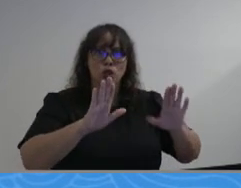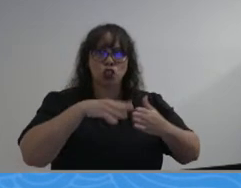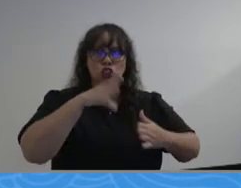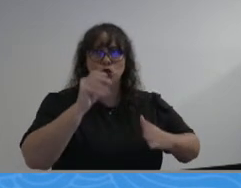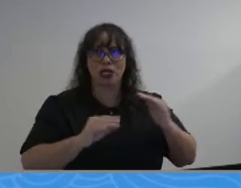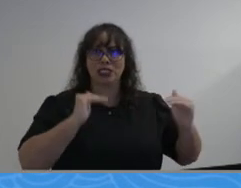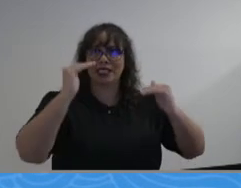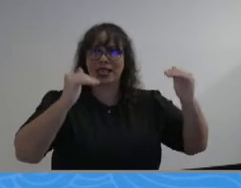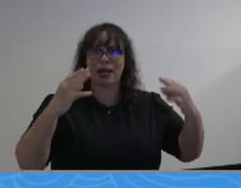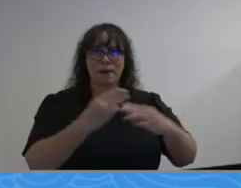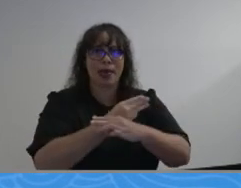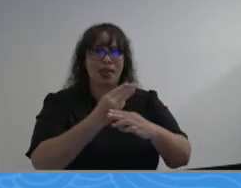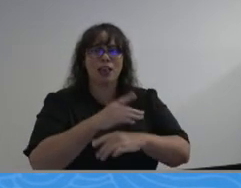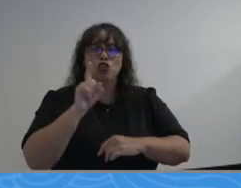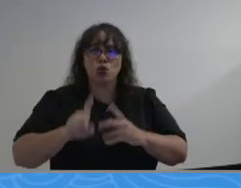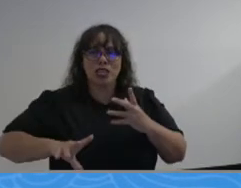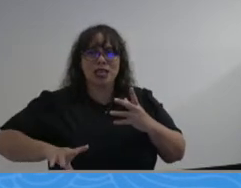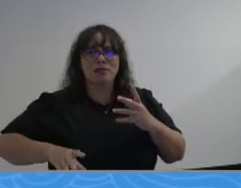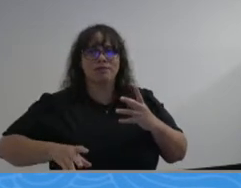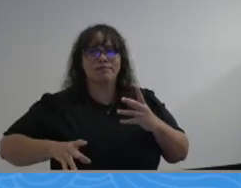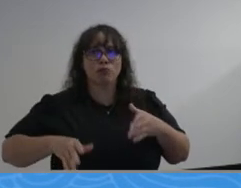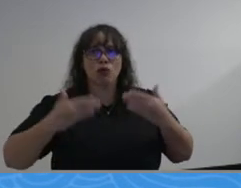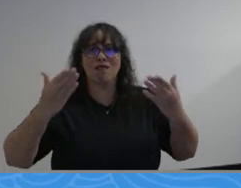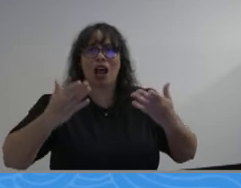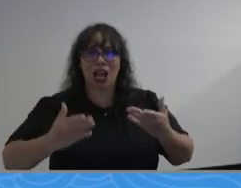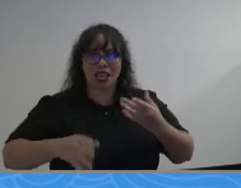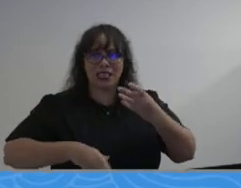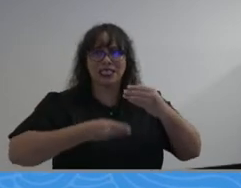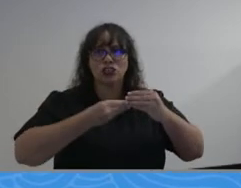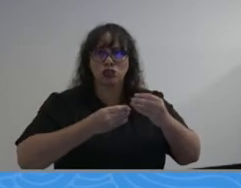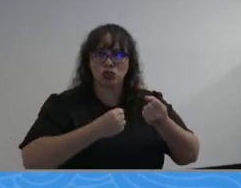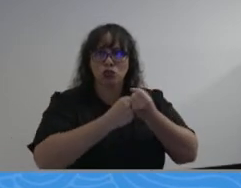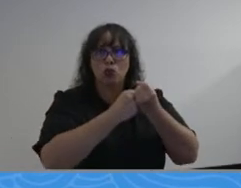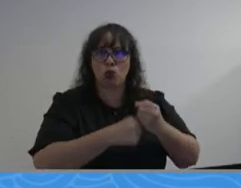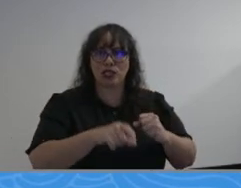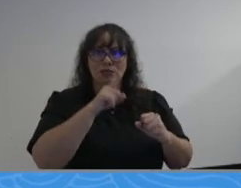it's providing that additional support with them to make sure that they're not